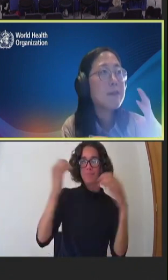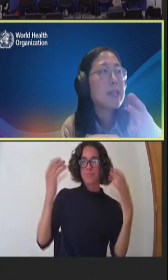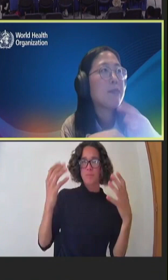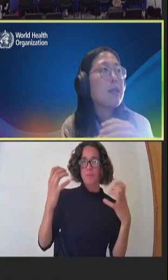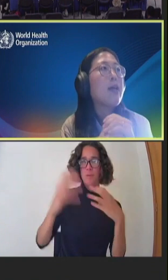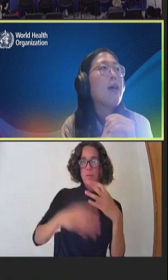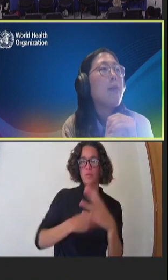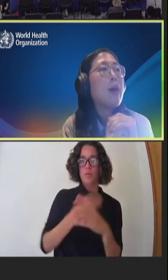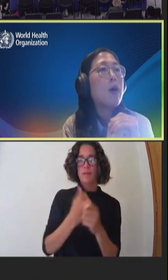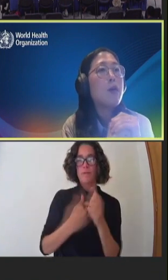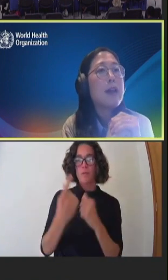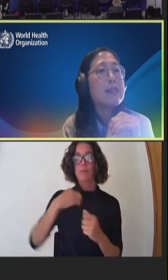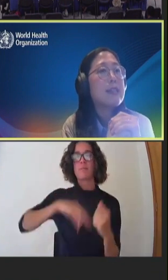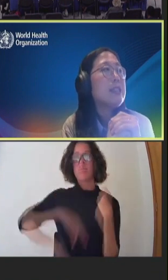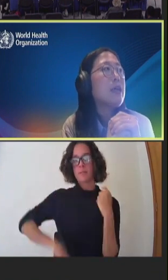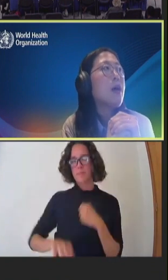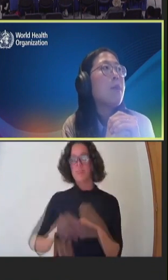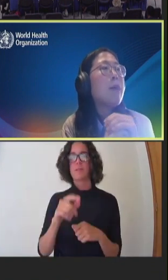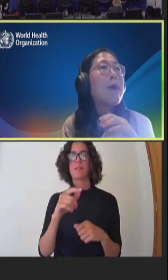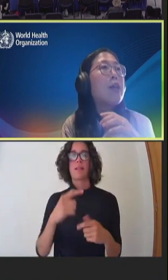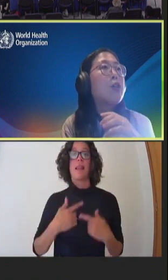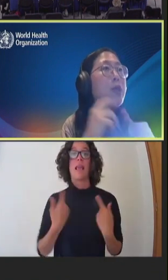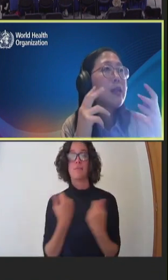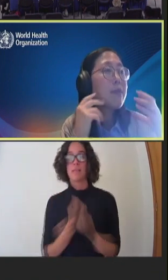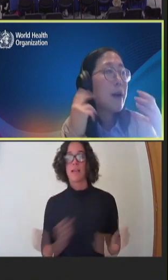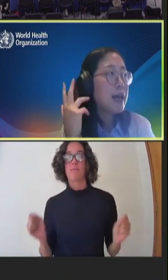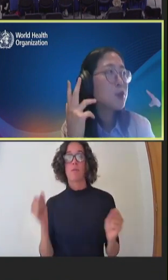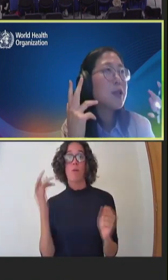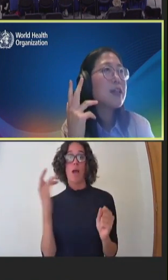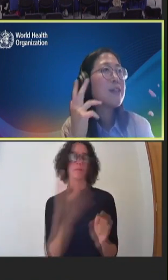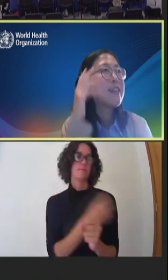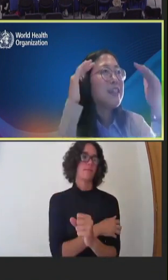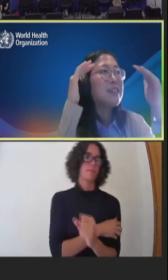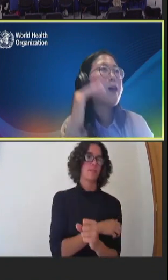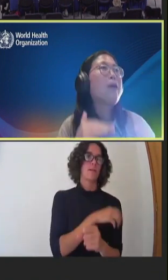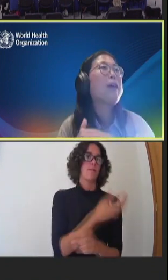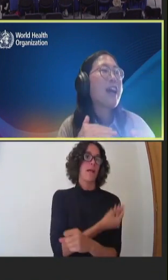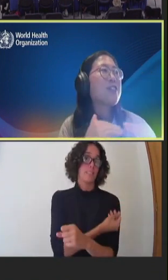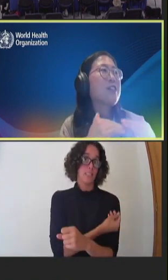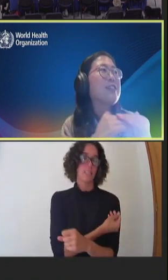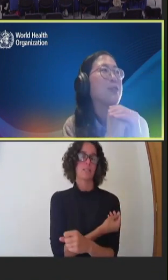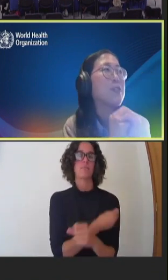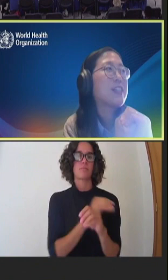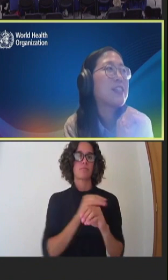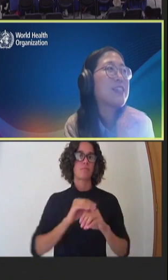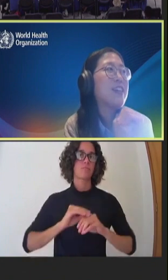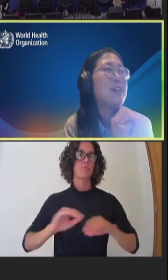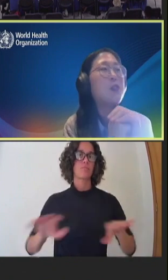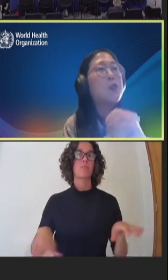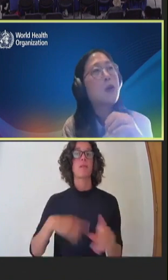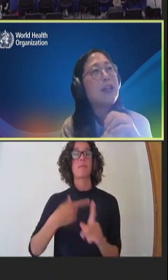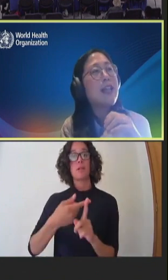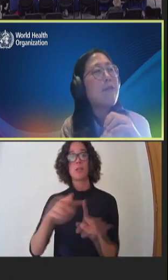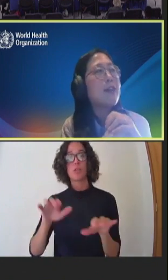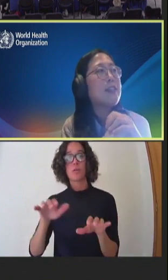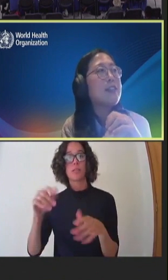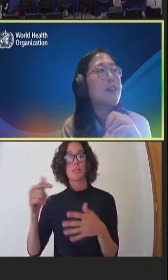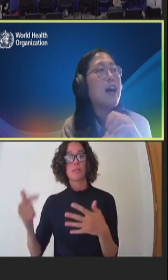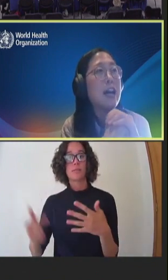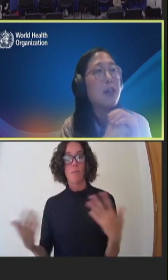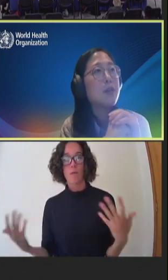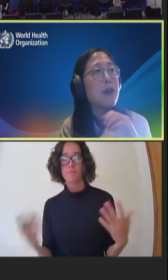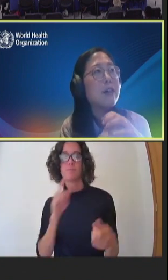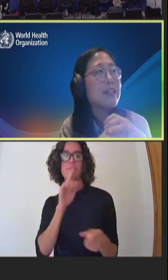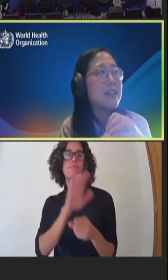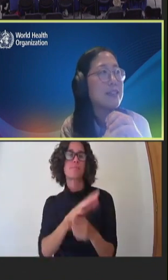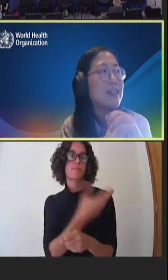this life-saving power of vaccines, but by doing these following actions, which is ensuring that vaccines are